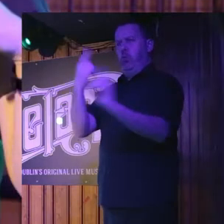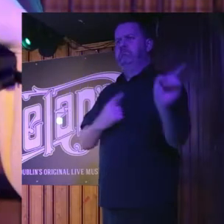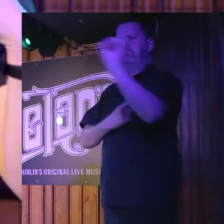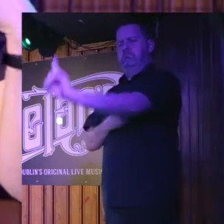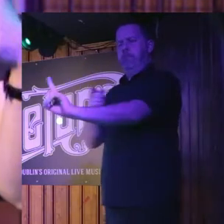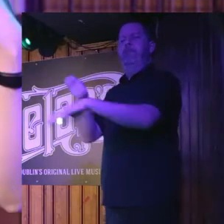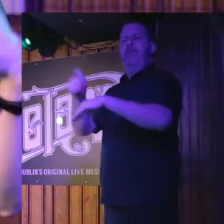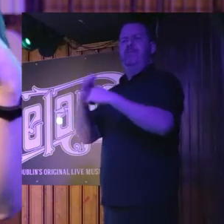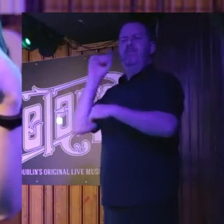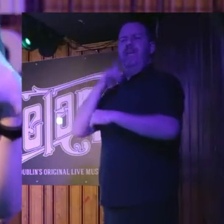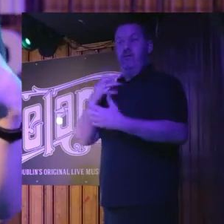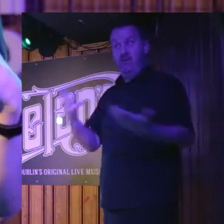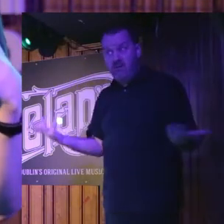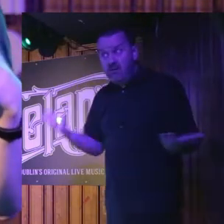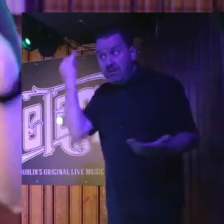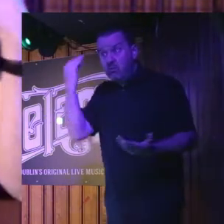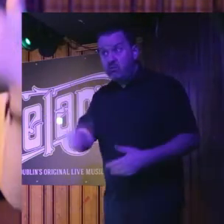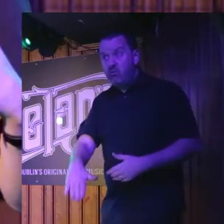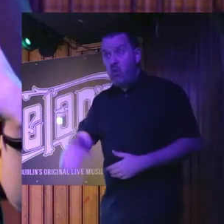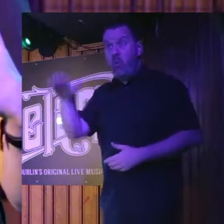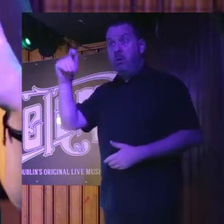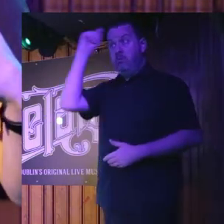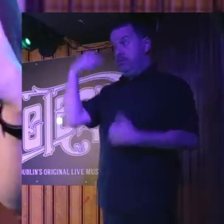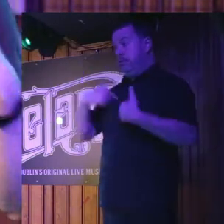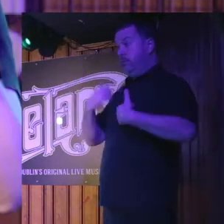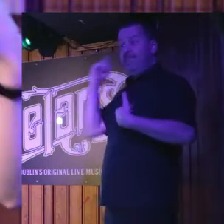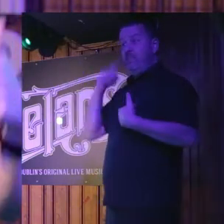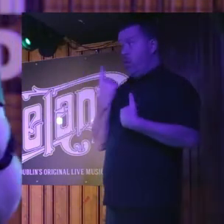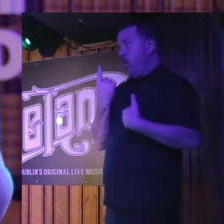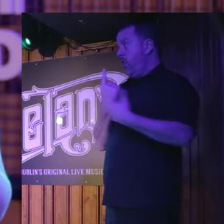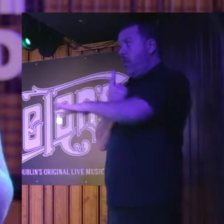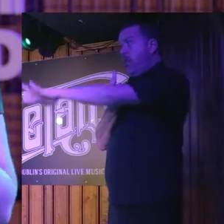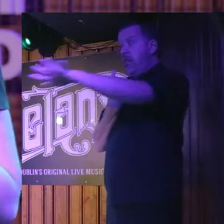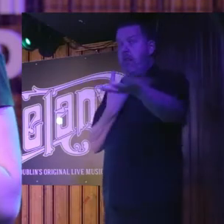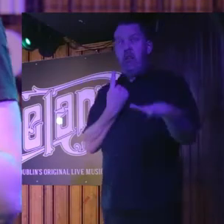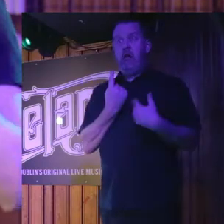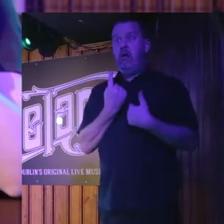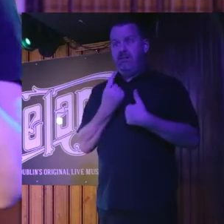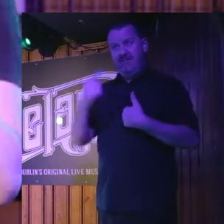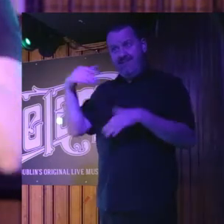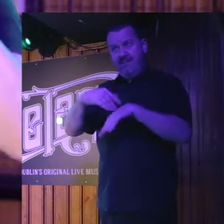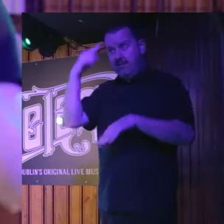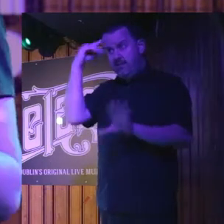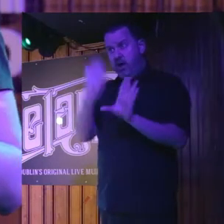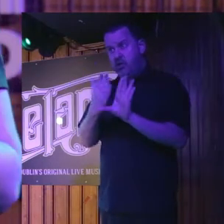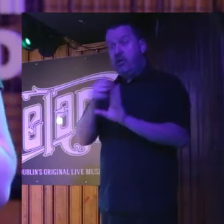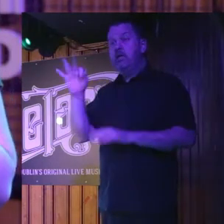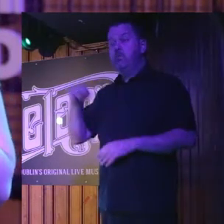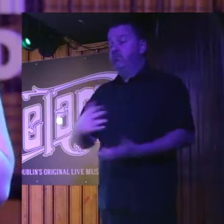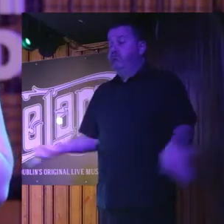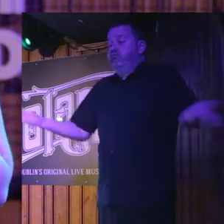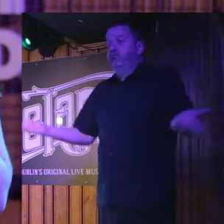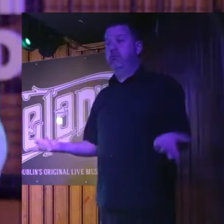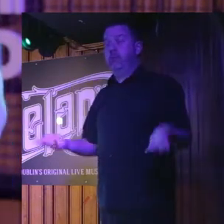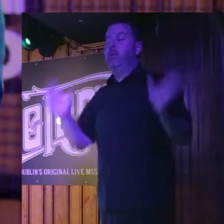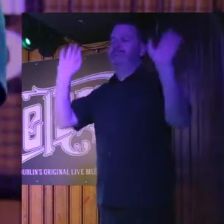Obviously, the social repercussions of growing up thinking that you're the only person like you were completely lost on Bell. Anyway, some ridiculous ideas through